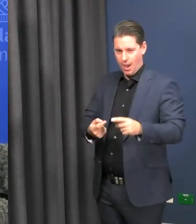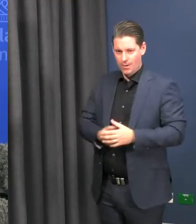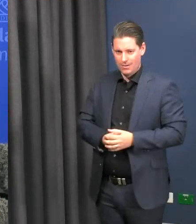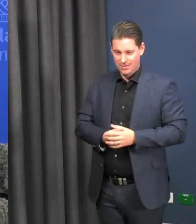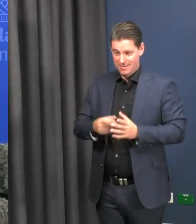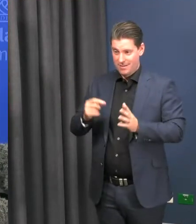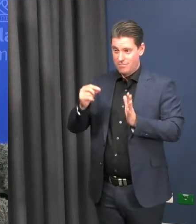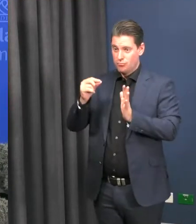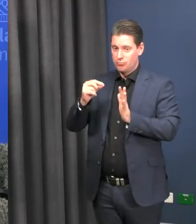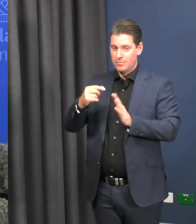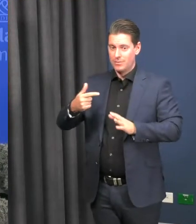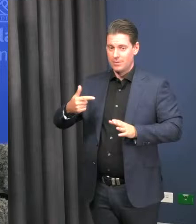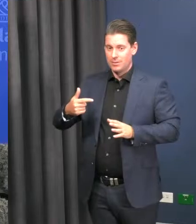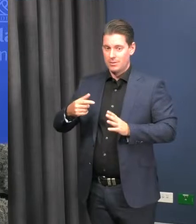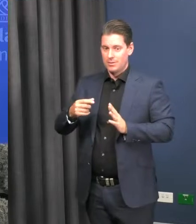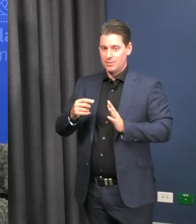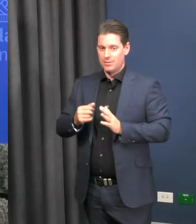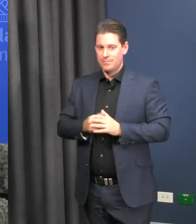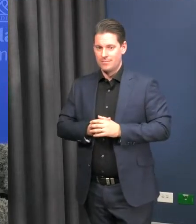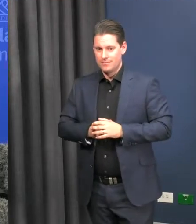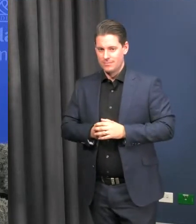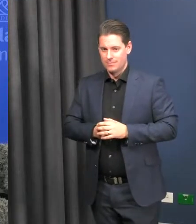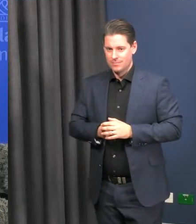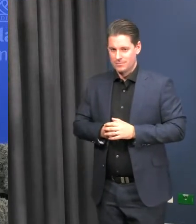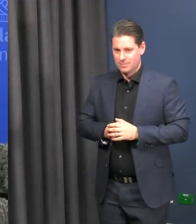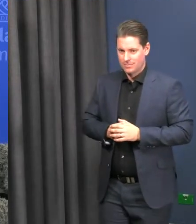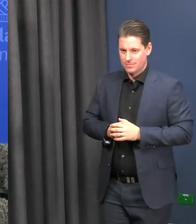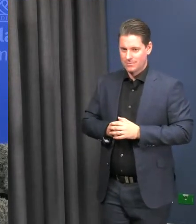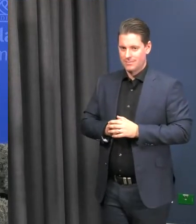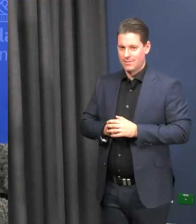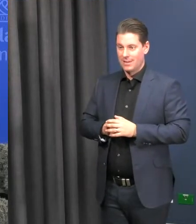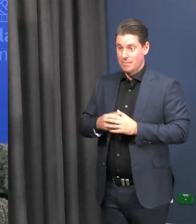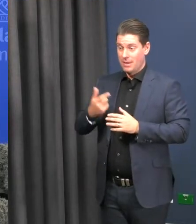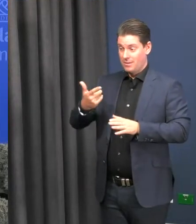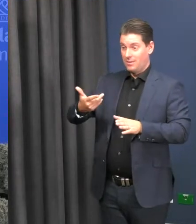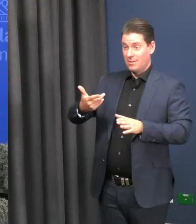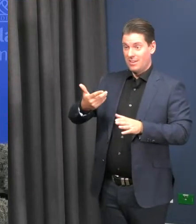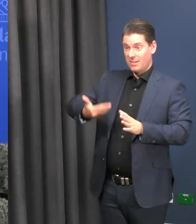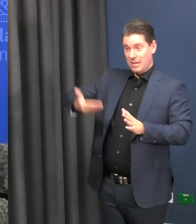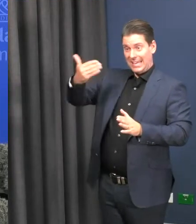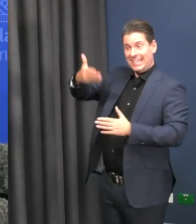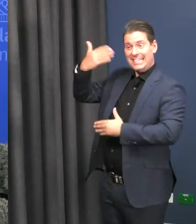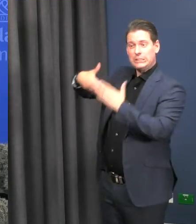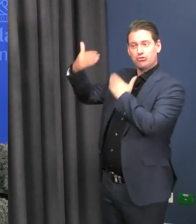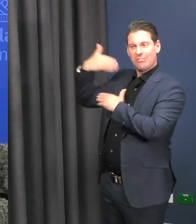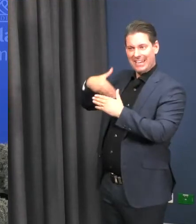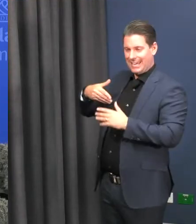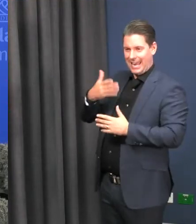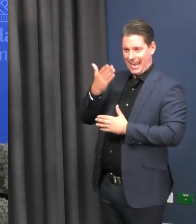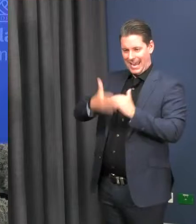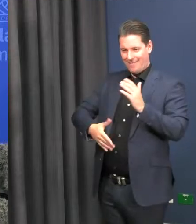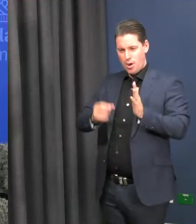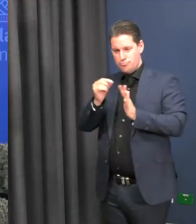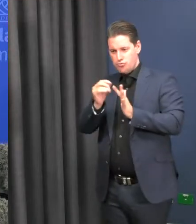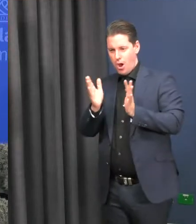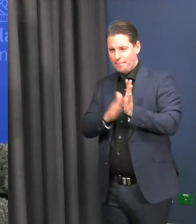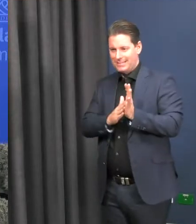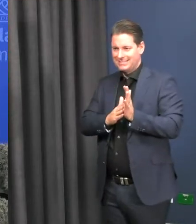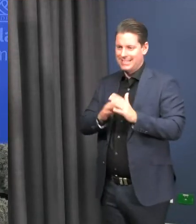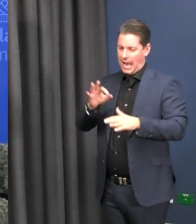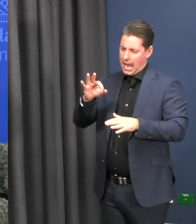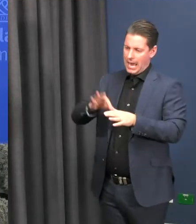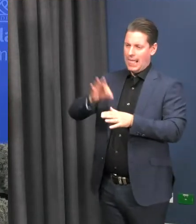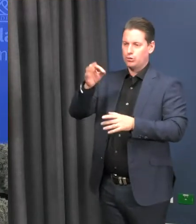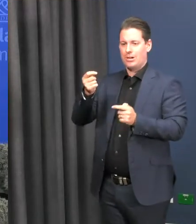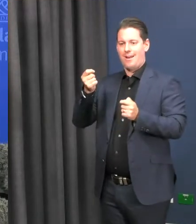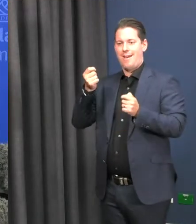history that has called an immediate election after a natural disaster. Will you rule out going to the Governor-General in the